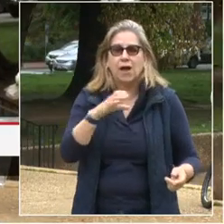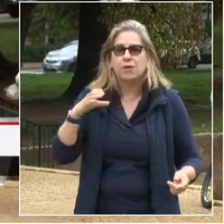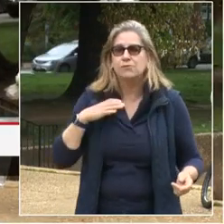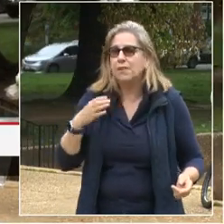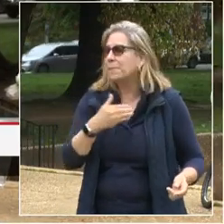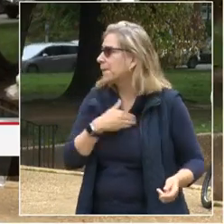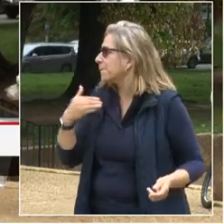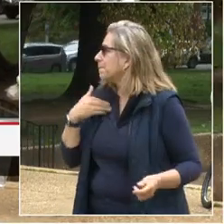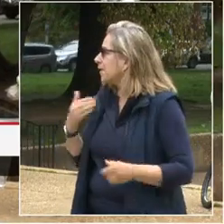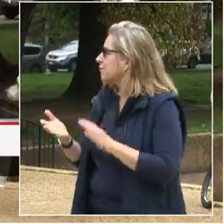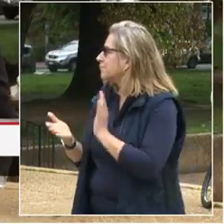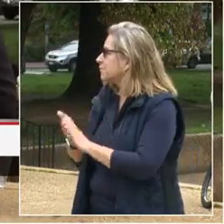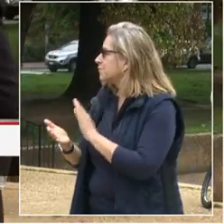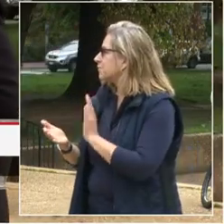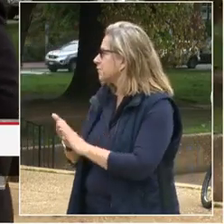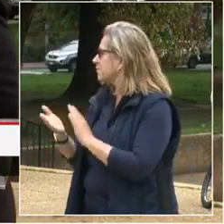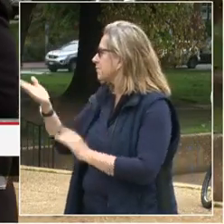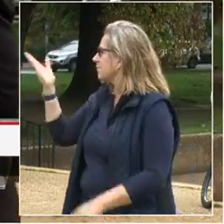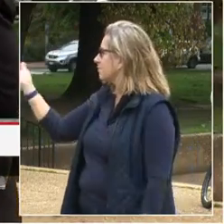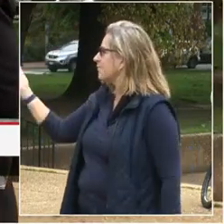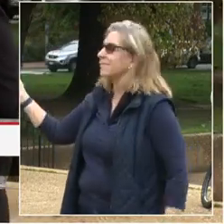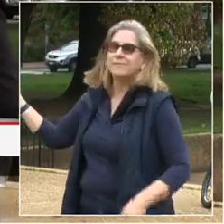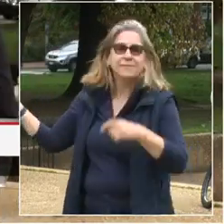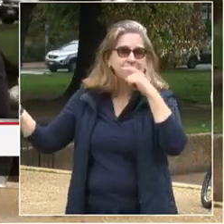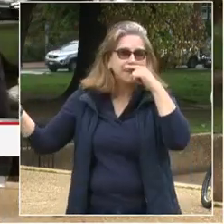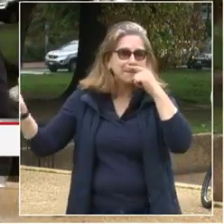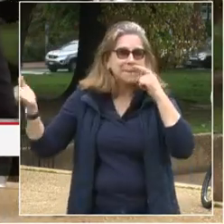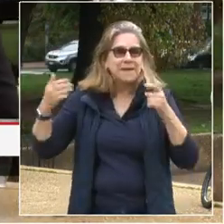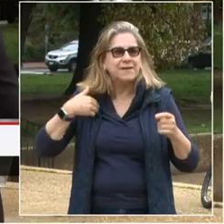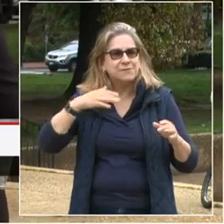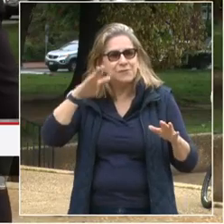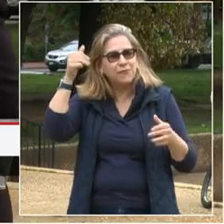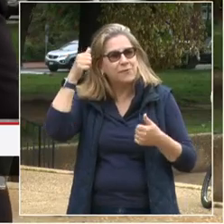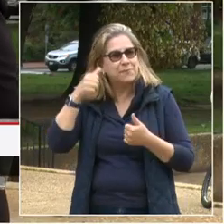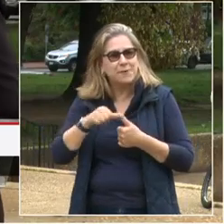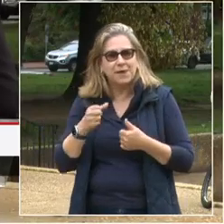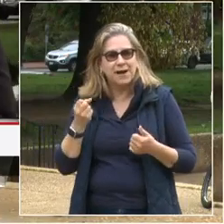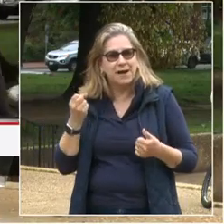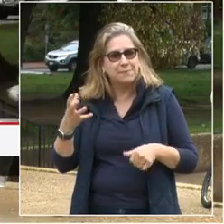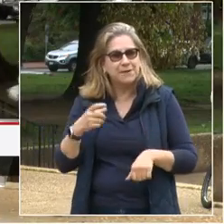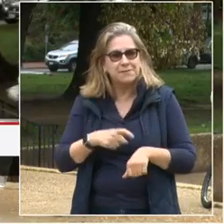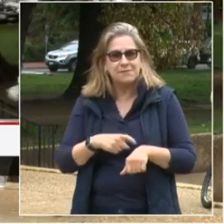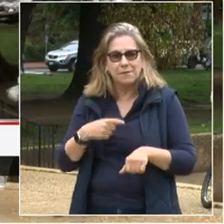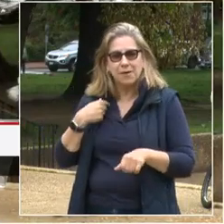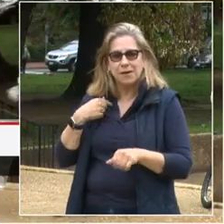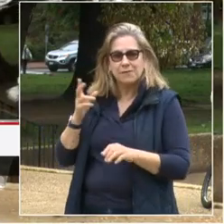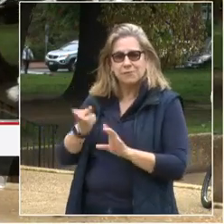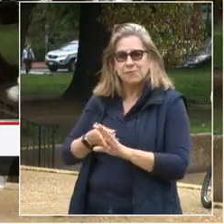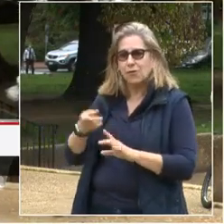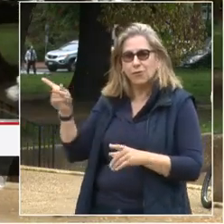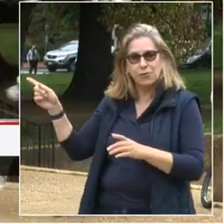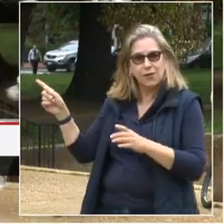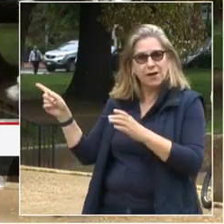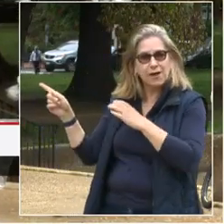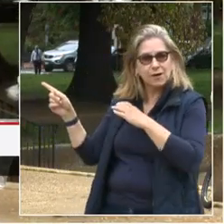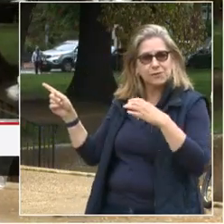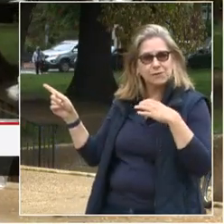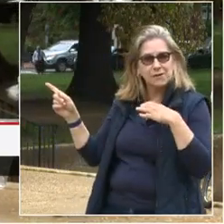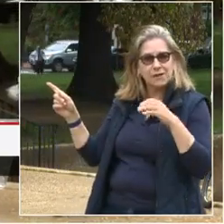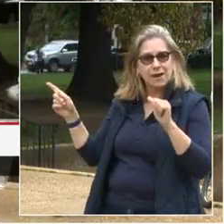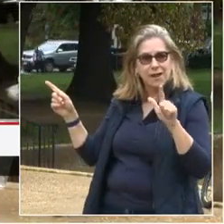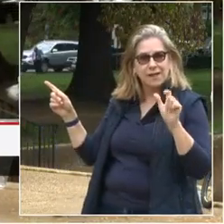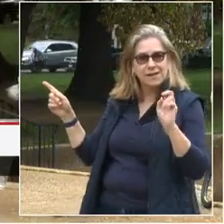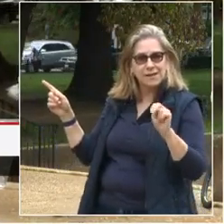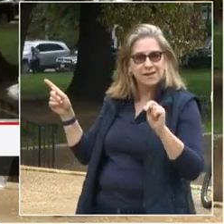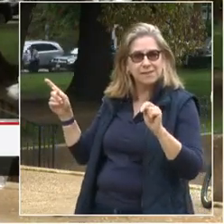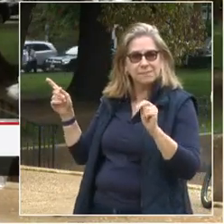Councilmember Allen, I don't remember how many times I've joined you, but it's been a number of times where we've come together to